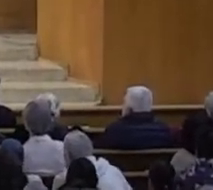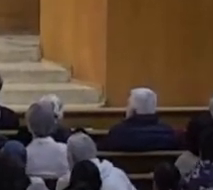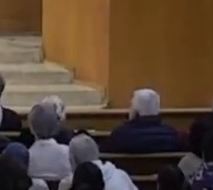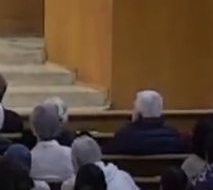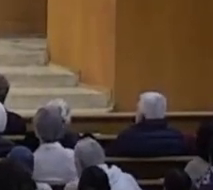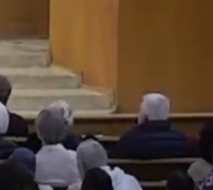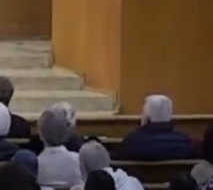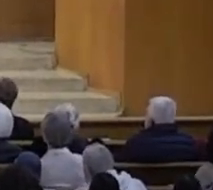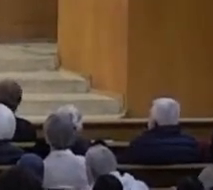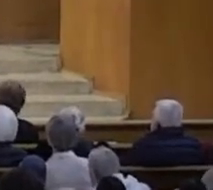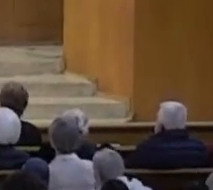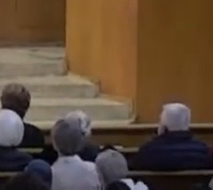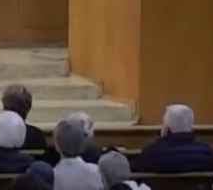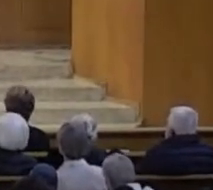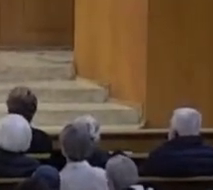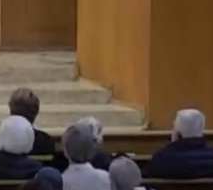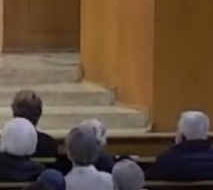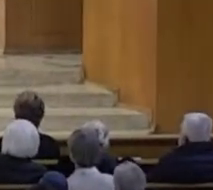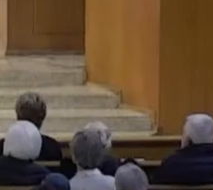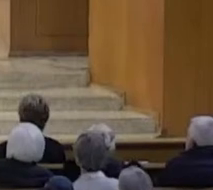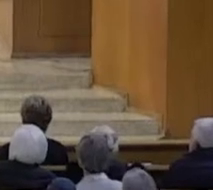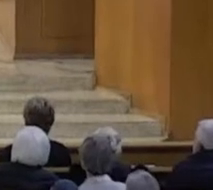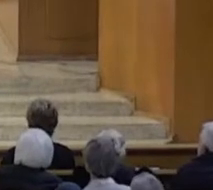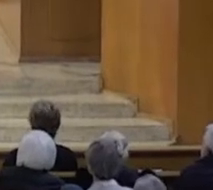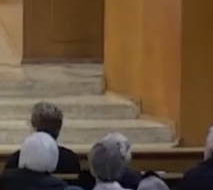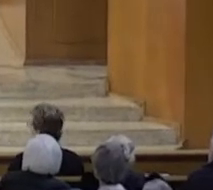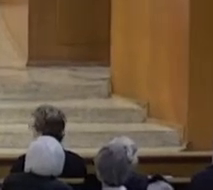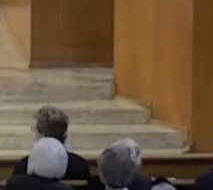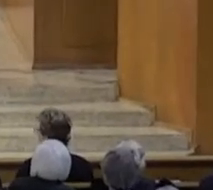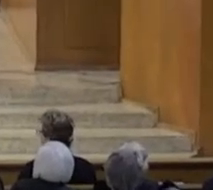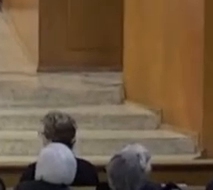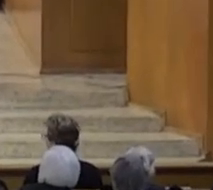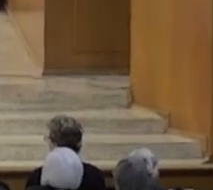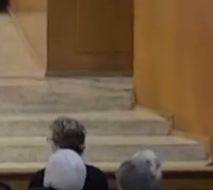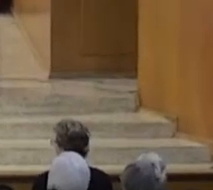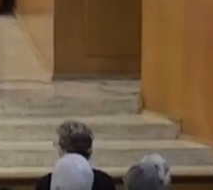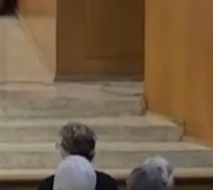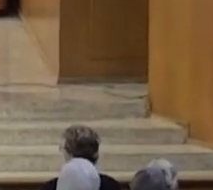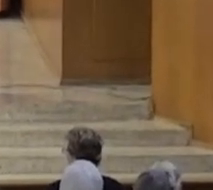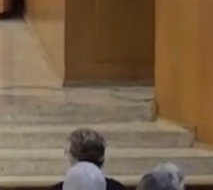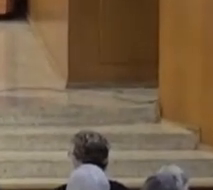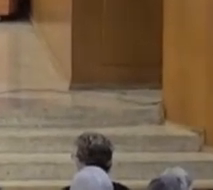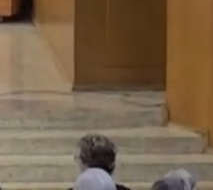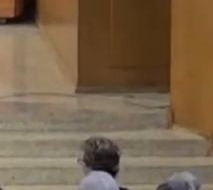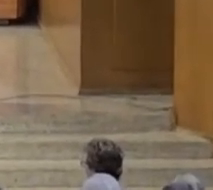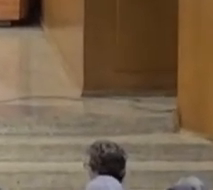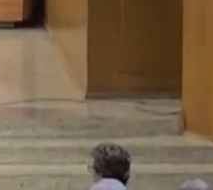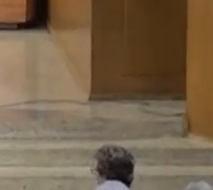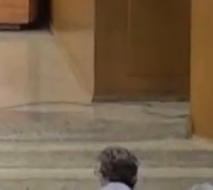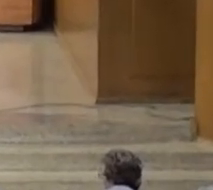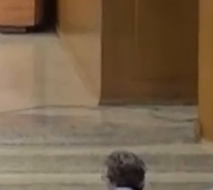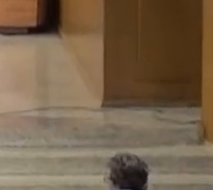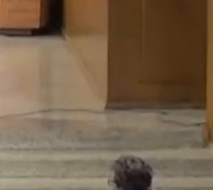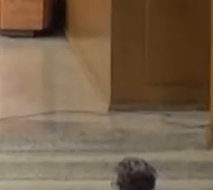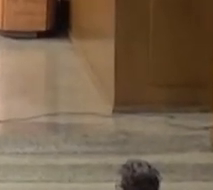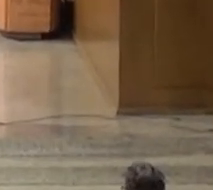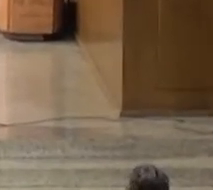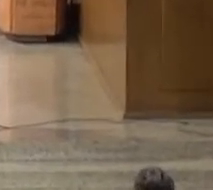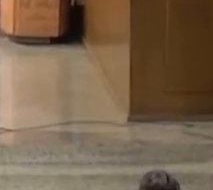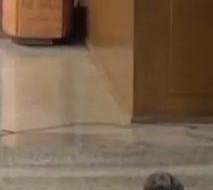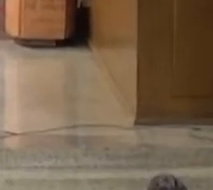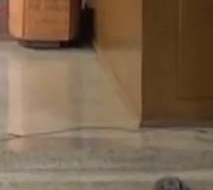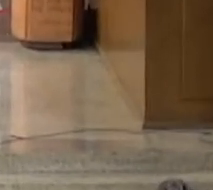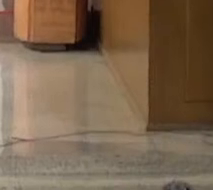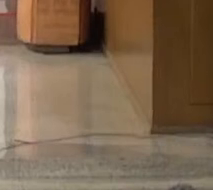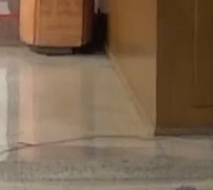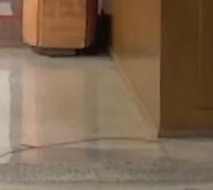Friends, the women who found the tomb empty were astonished. They were terrified, and they could